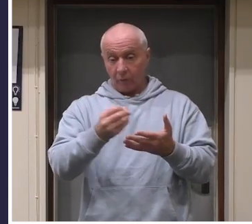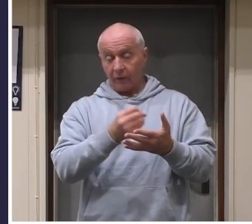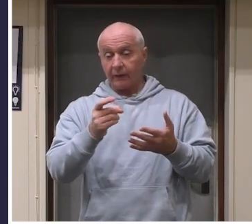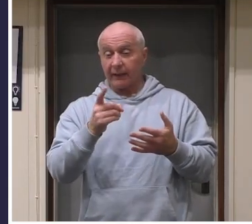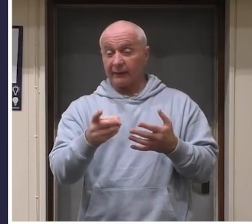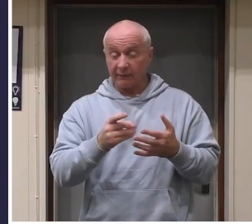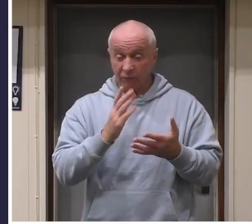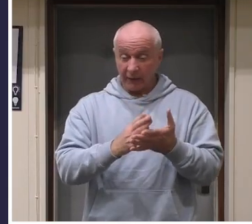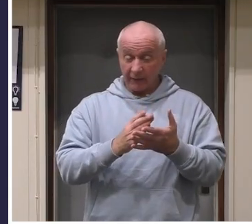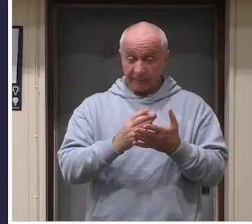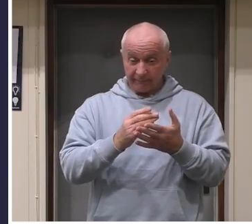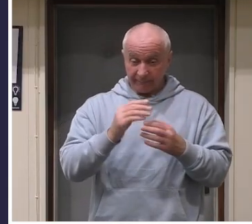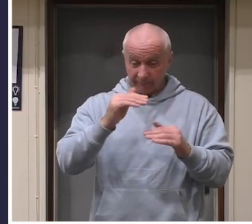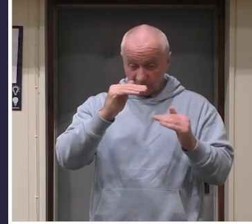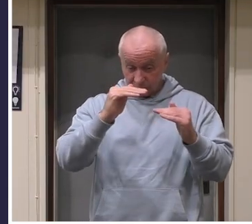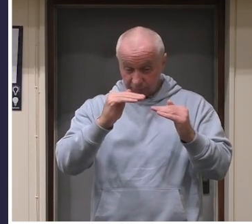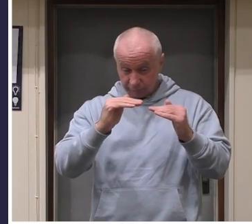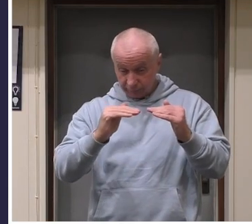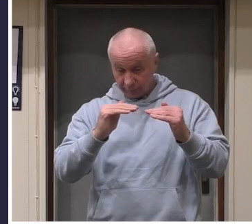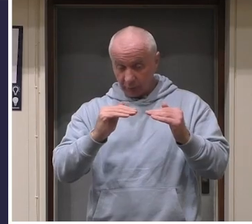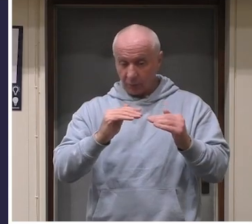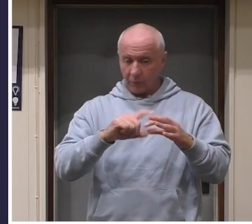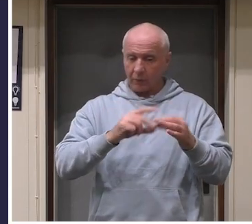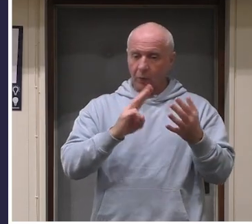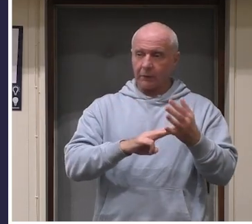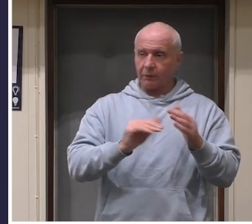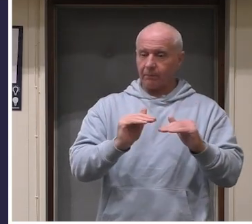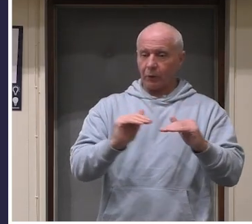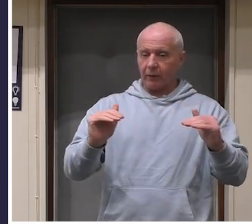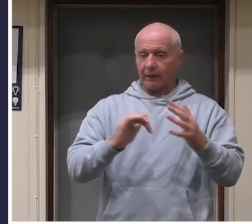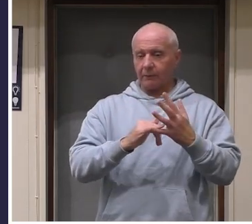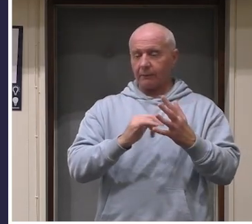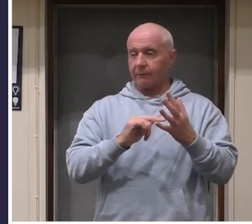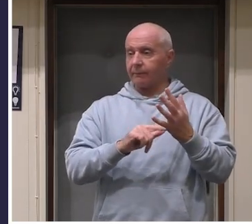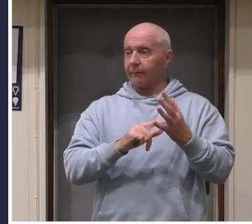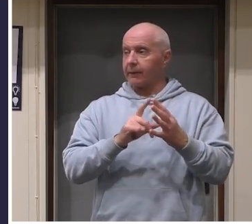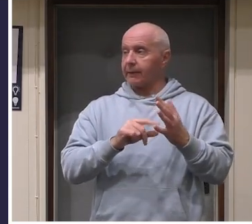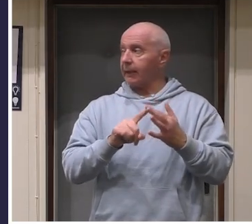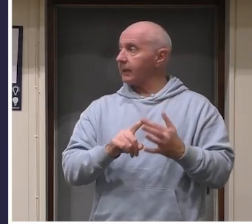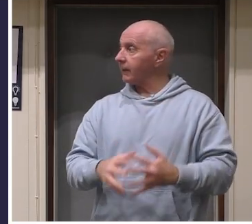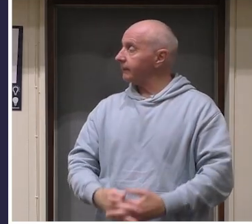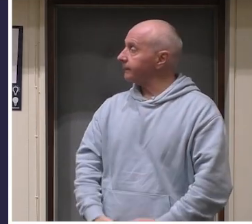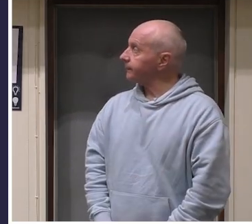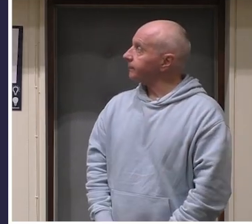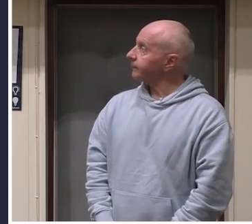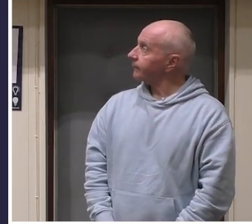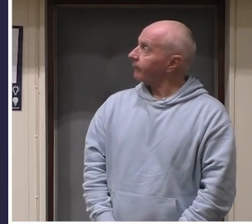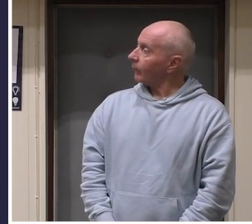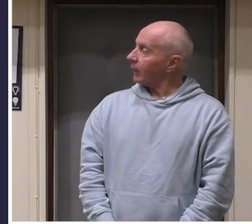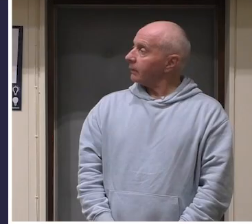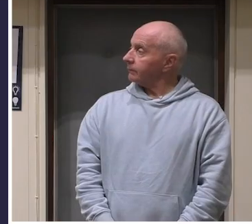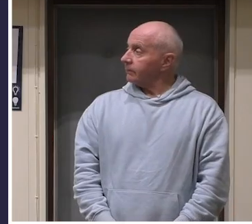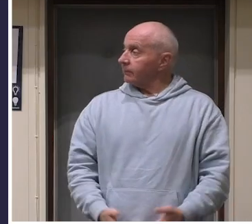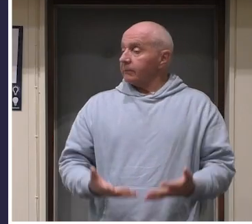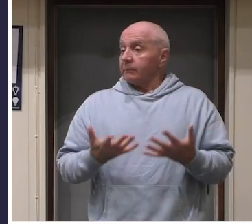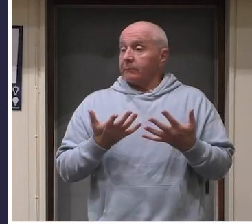it's the closest to the quantum ground state. Okay? So where does that leave us? I just told you a big story of how